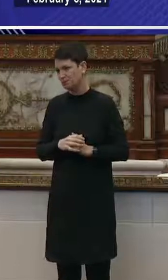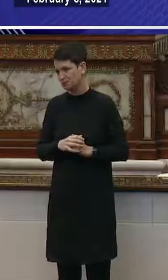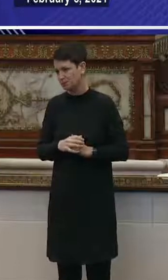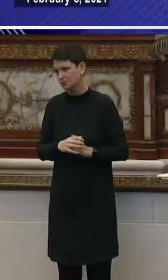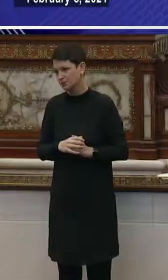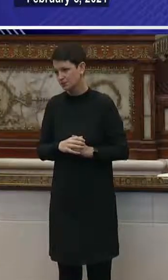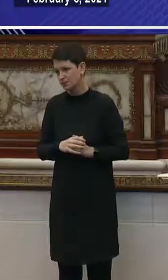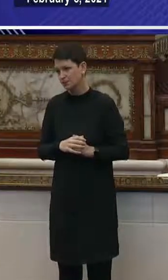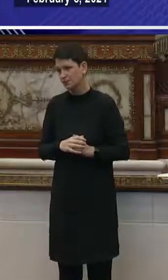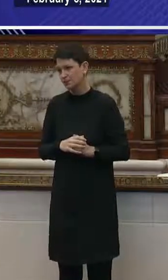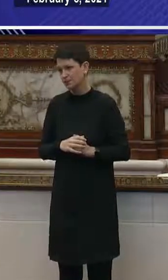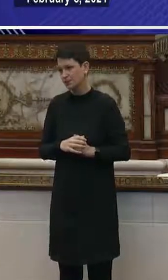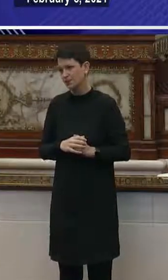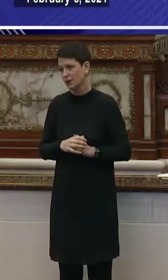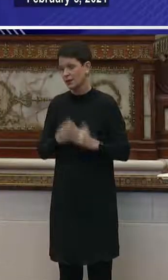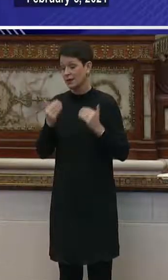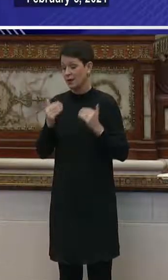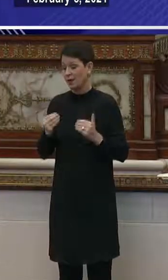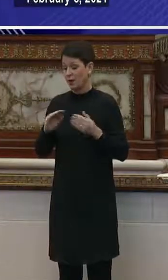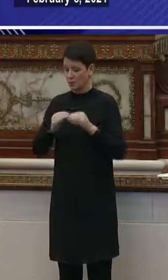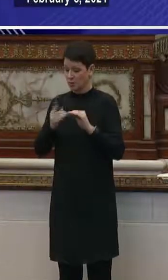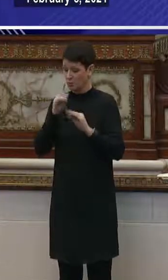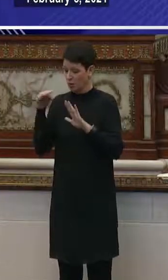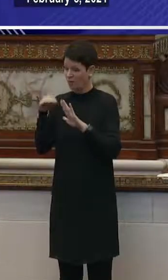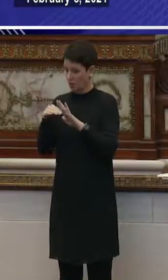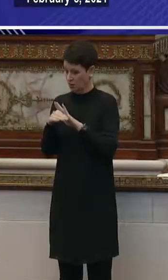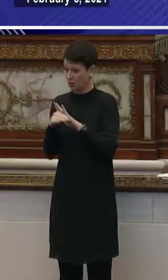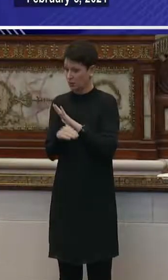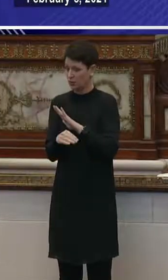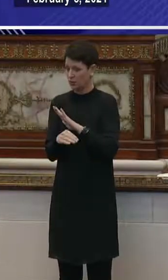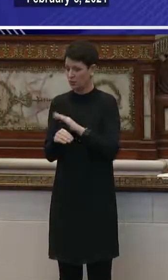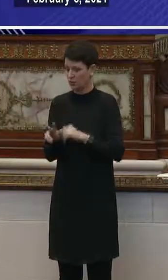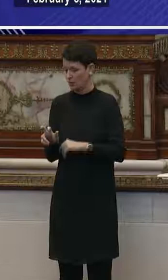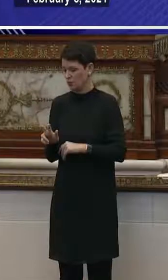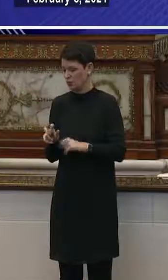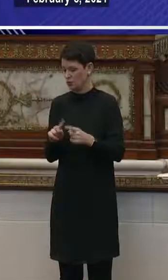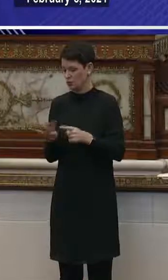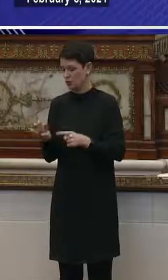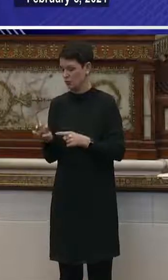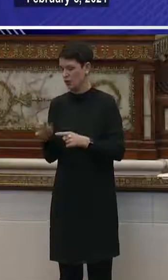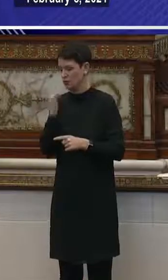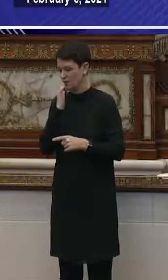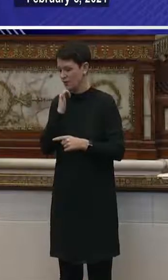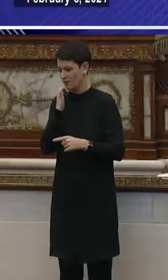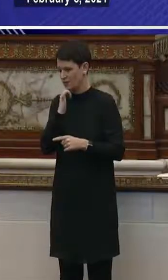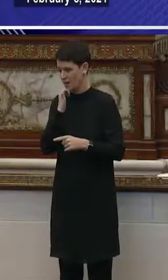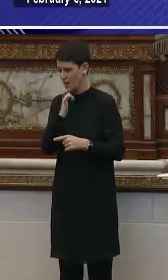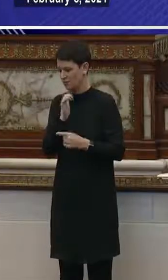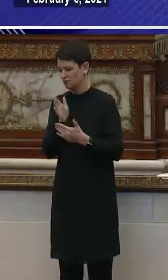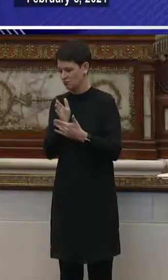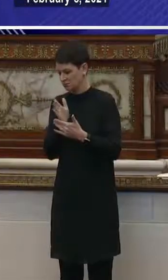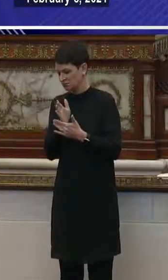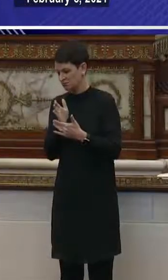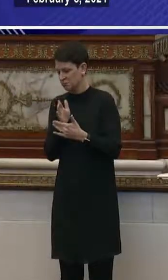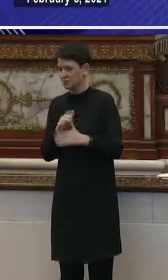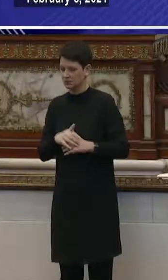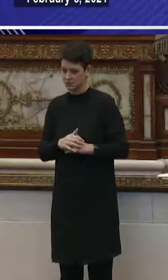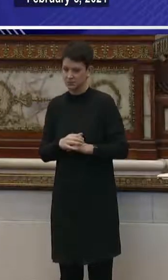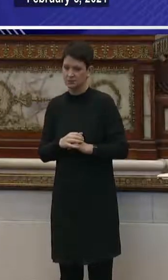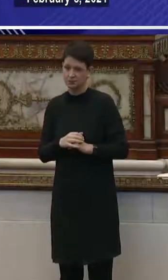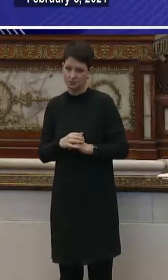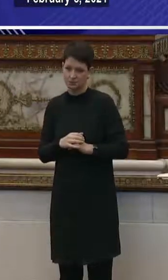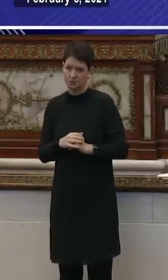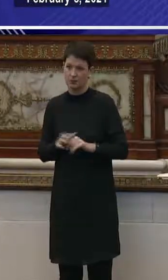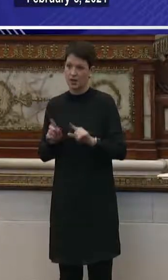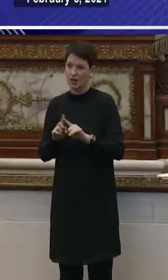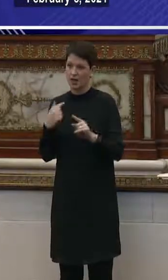I do think now case rates are falling. We're in the 300 to 400 cases per day range. As